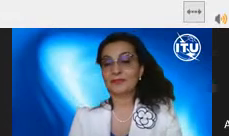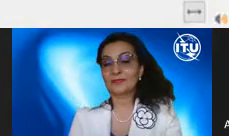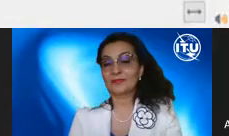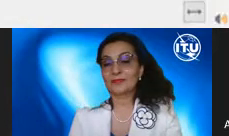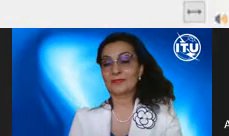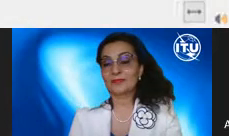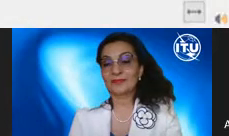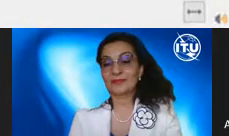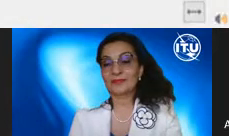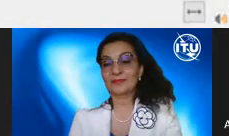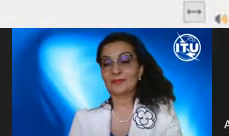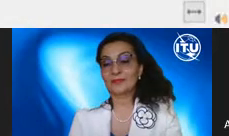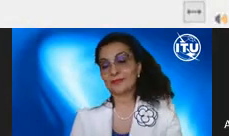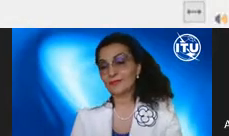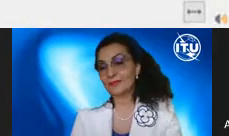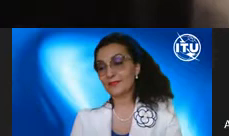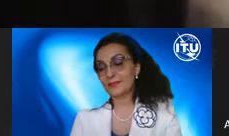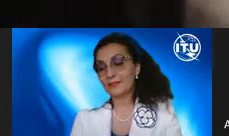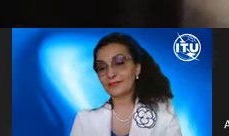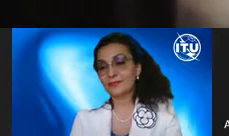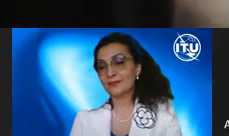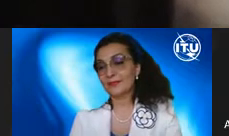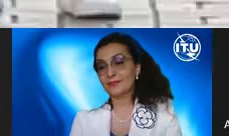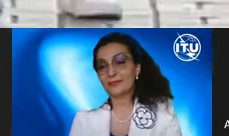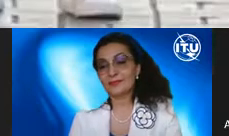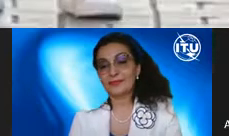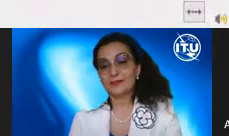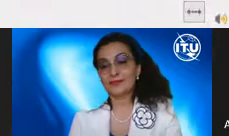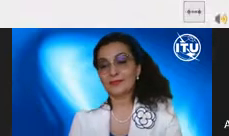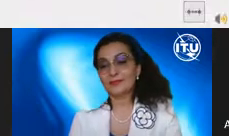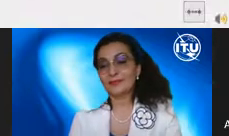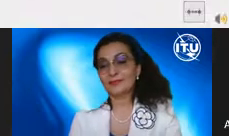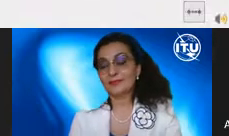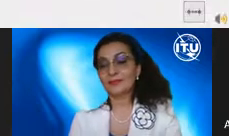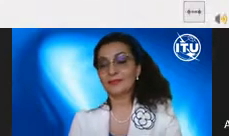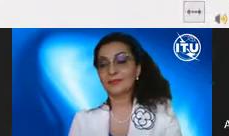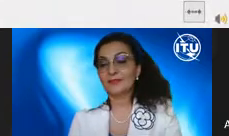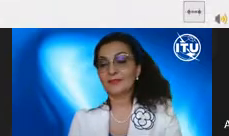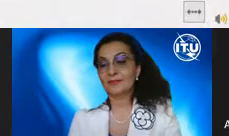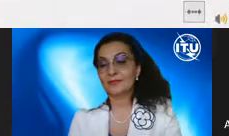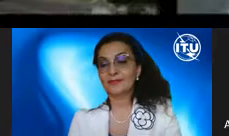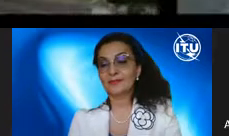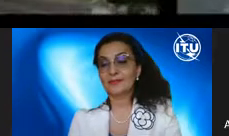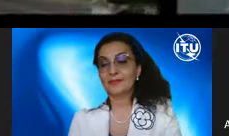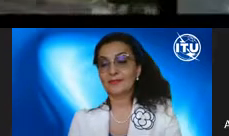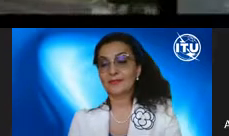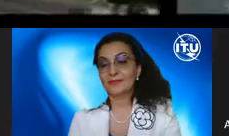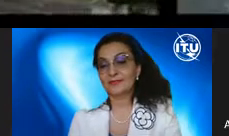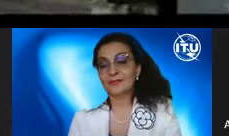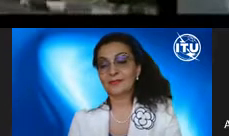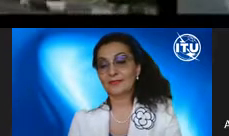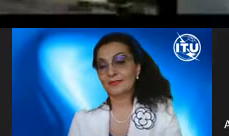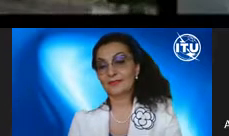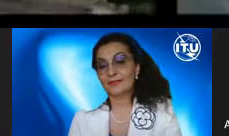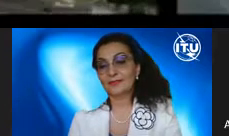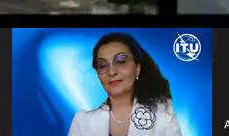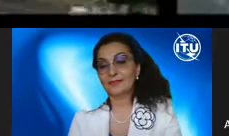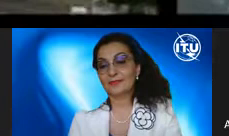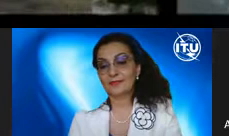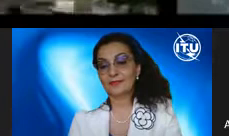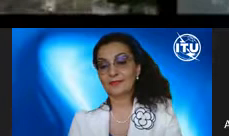crisis that has hit the world hard during 2020. Information and communication technologies, or